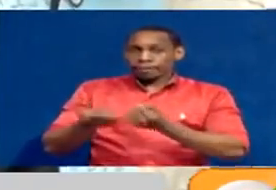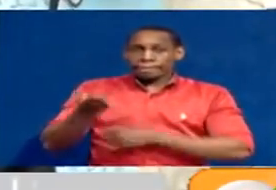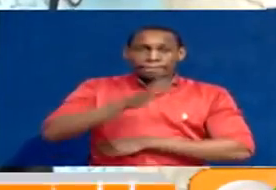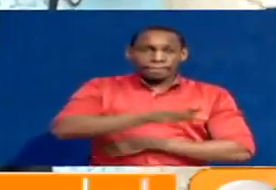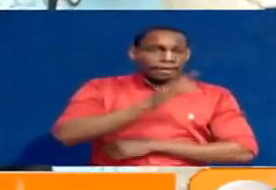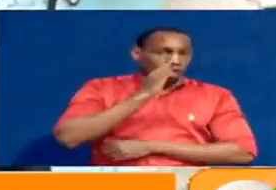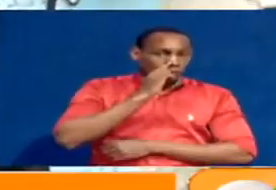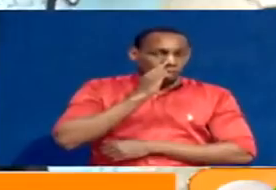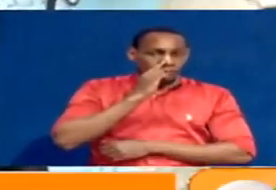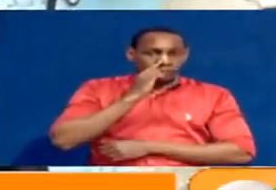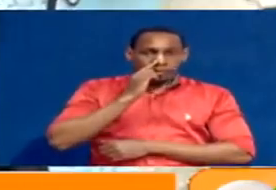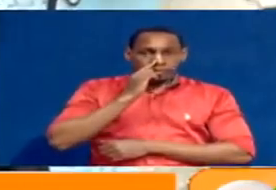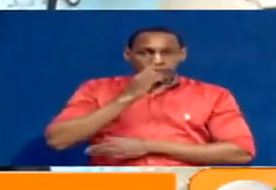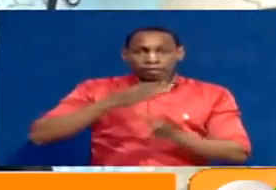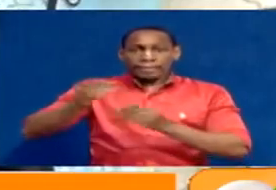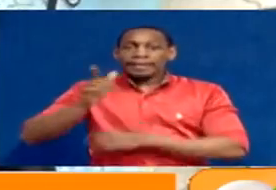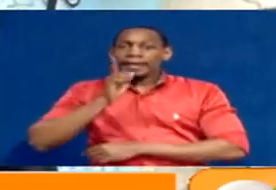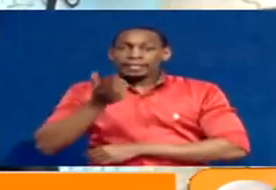home from lunch.